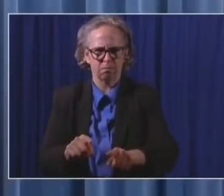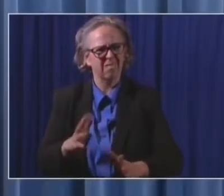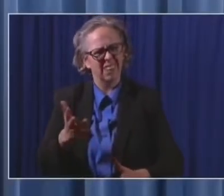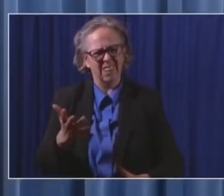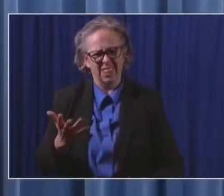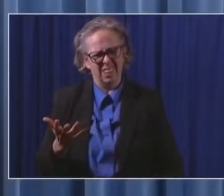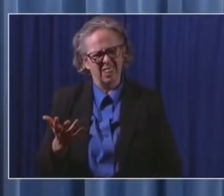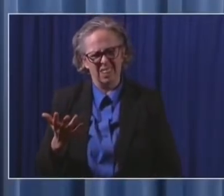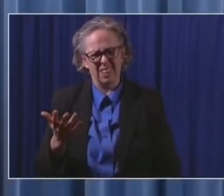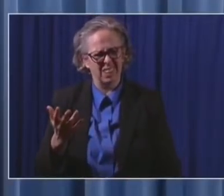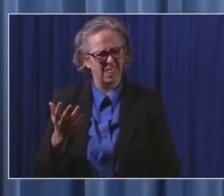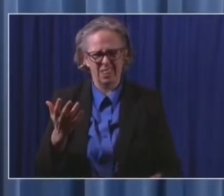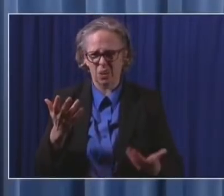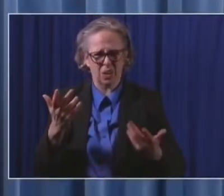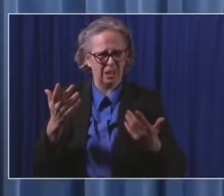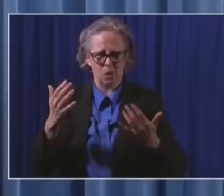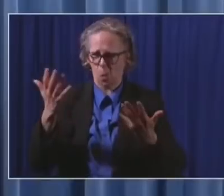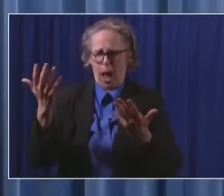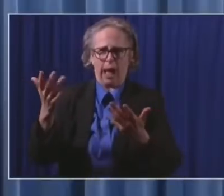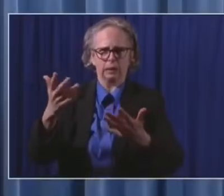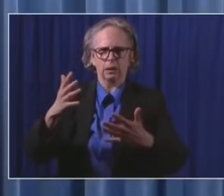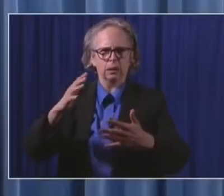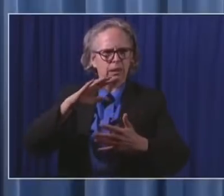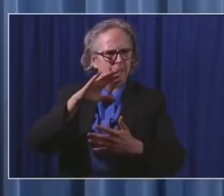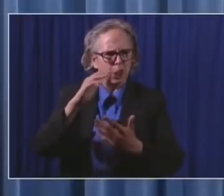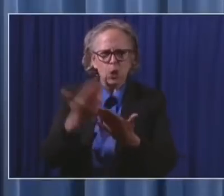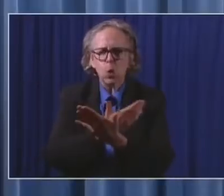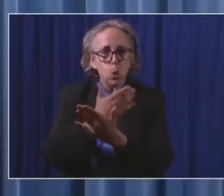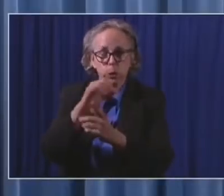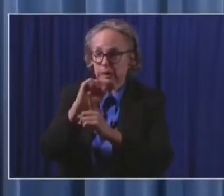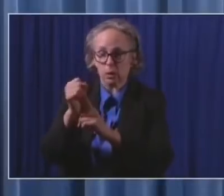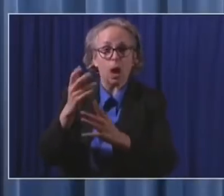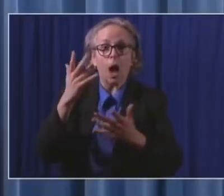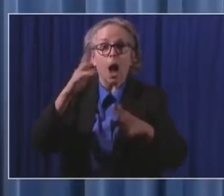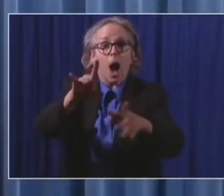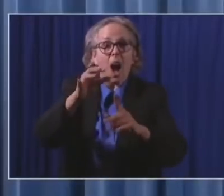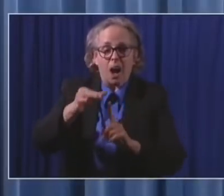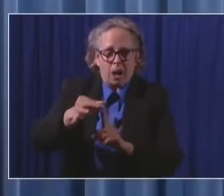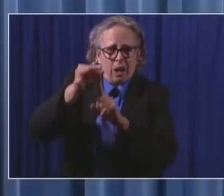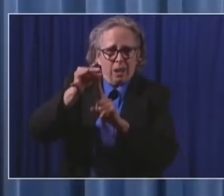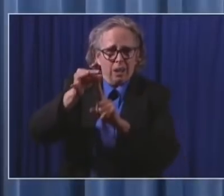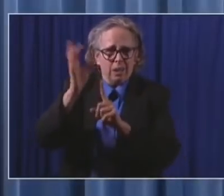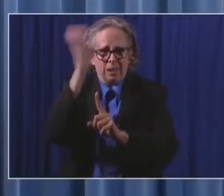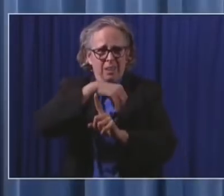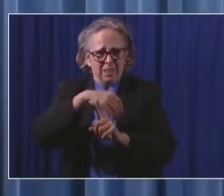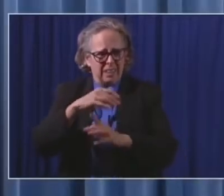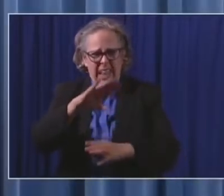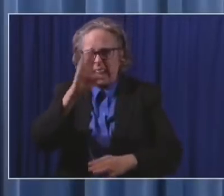the authority to do this, and this is an extraordinary circumstance.